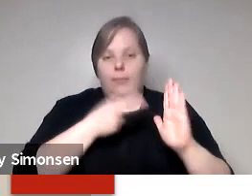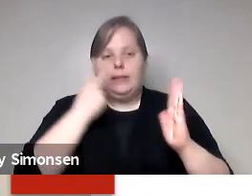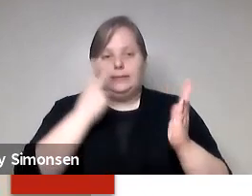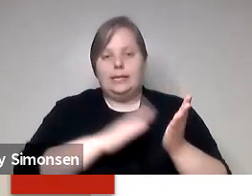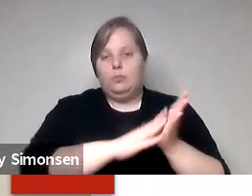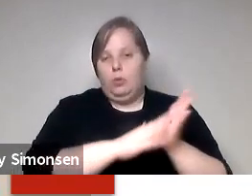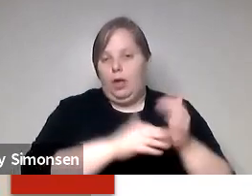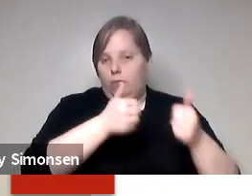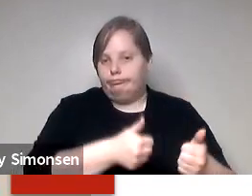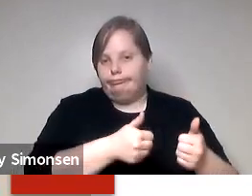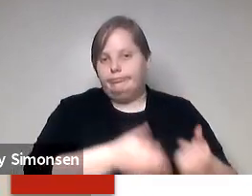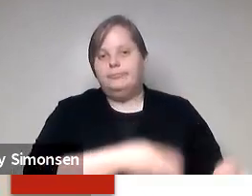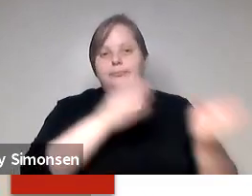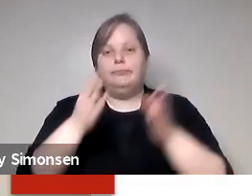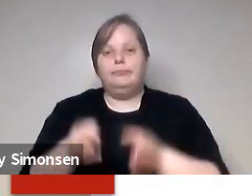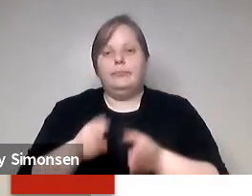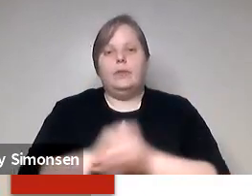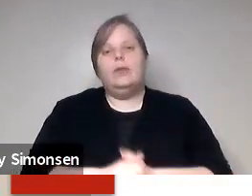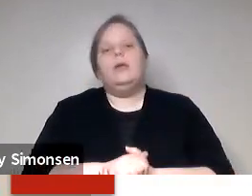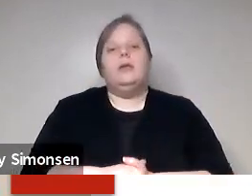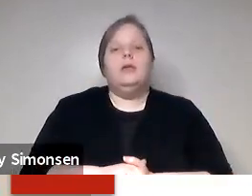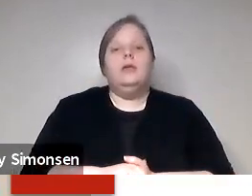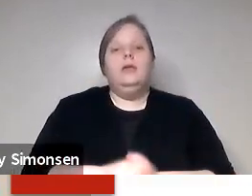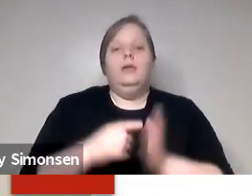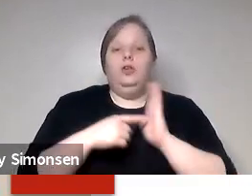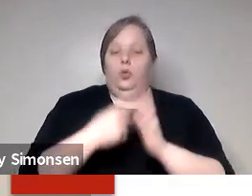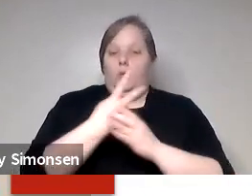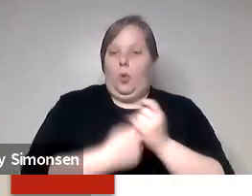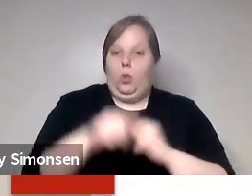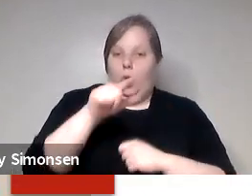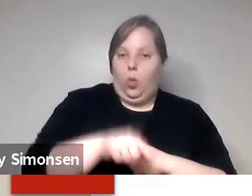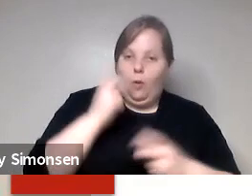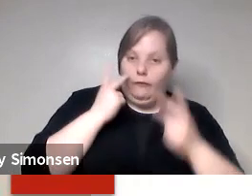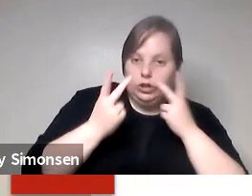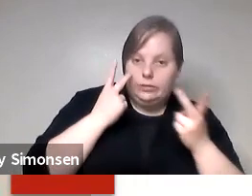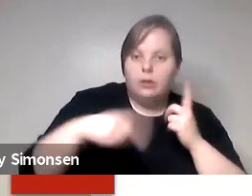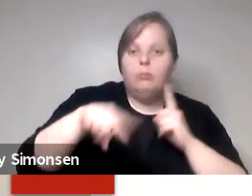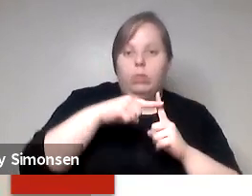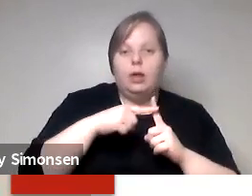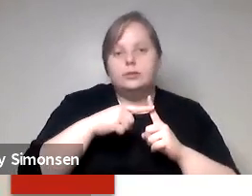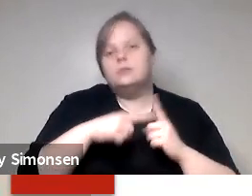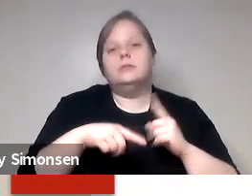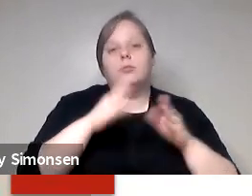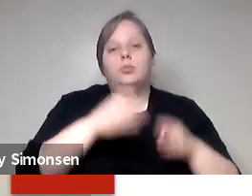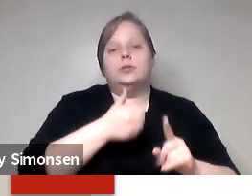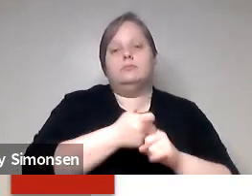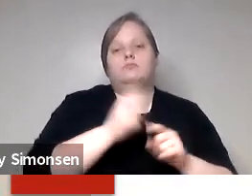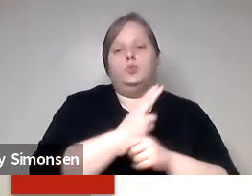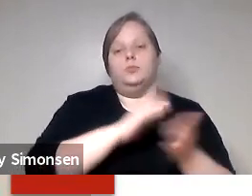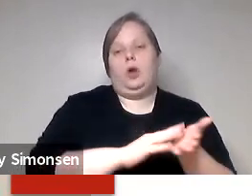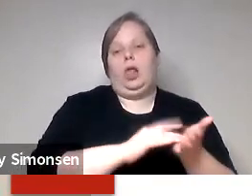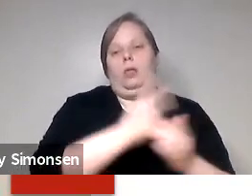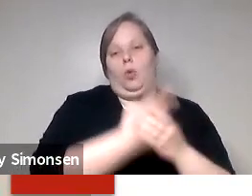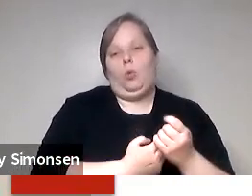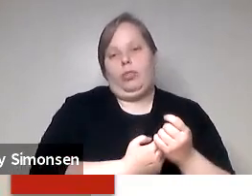braille. This shows you both for low vision as well as for someone who is a braille user.